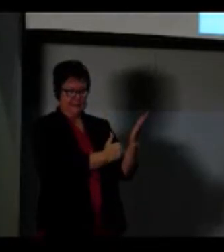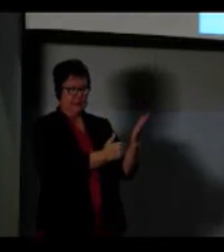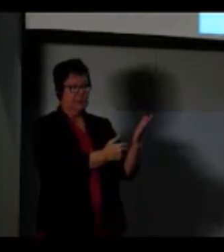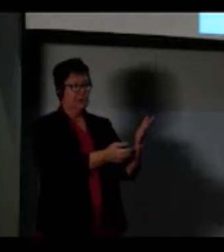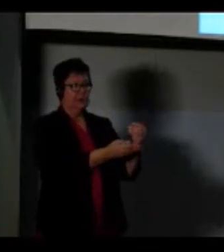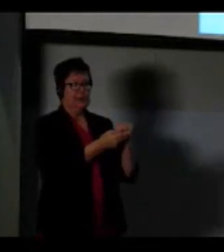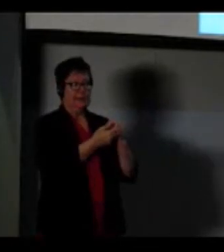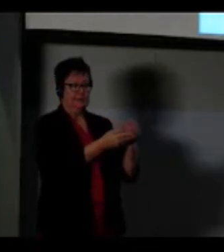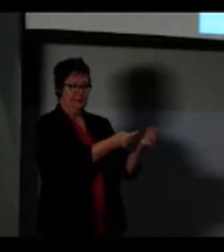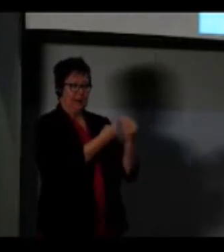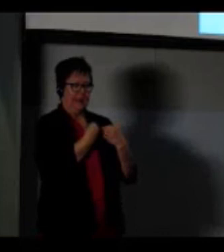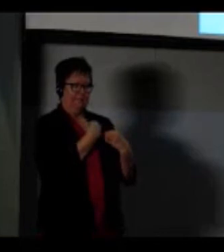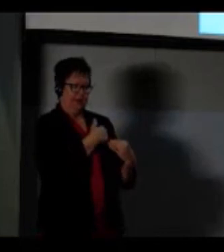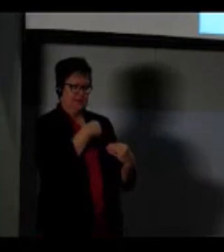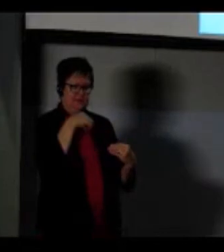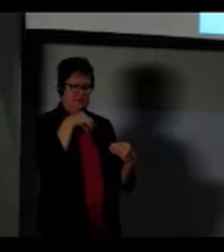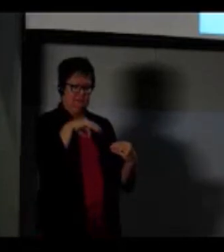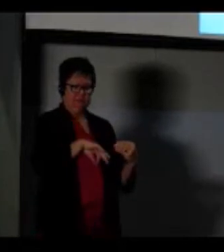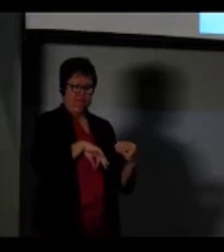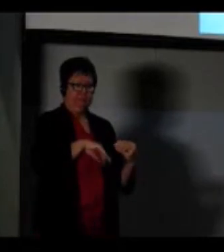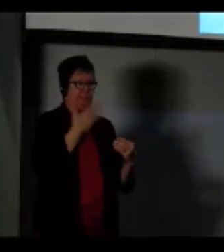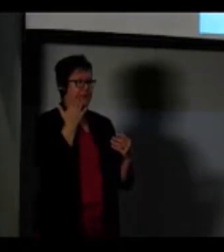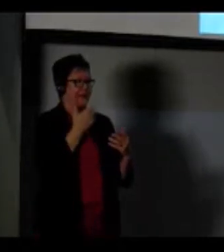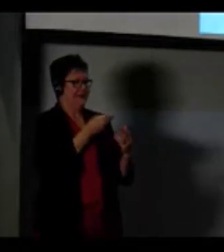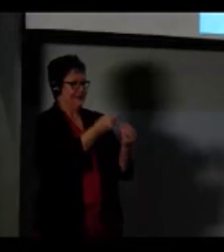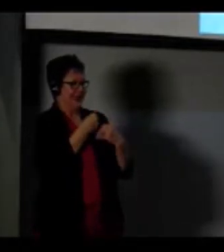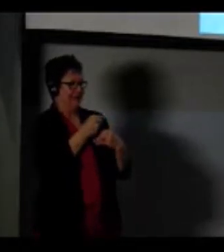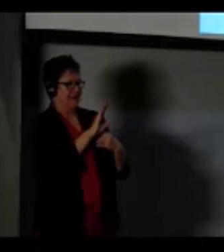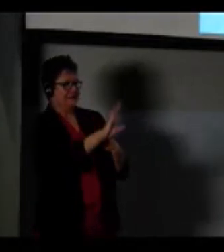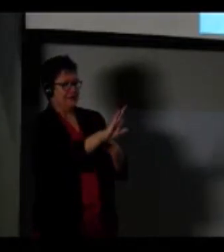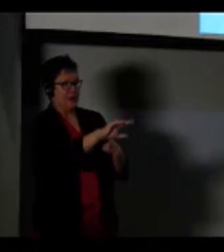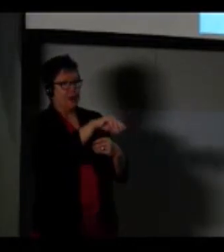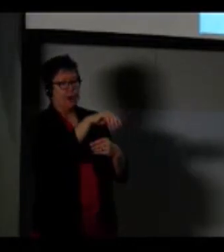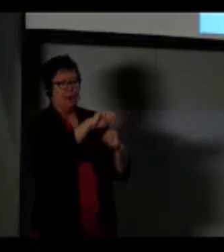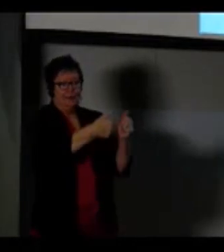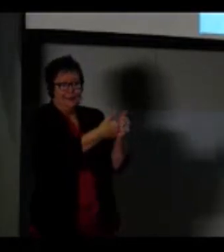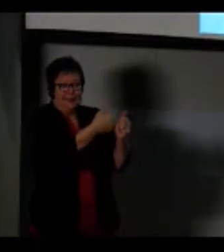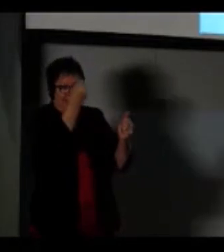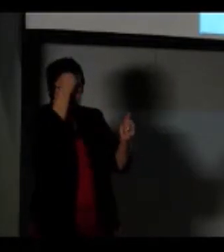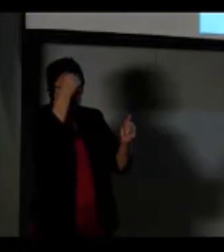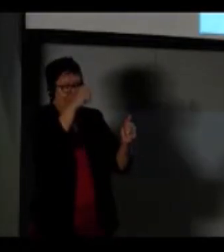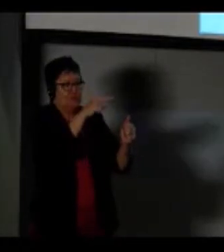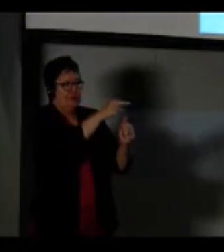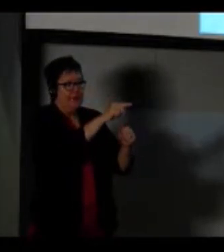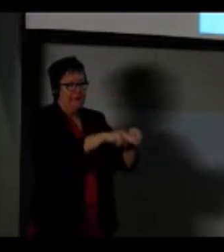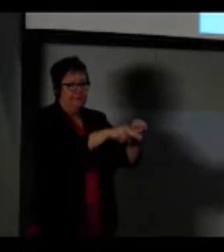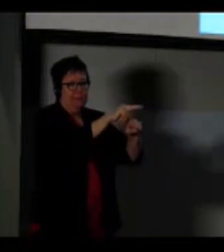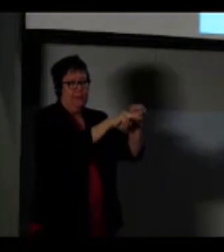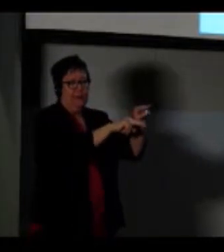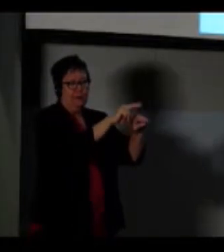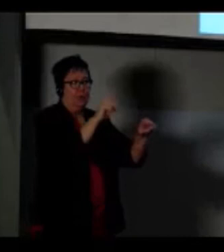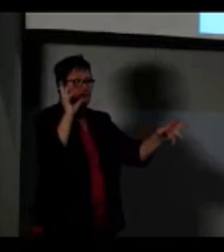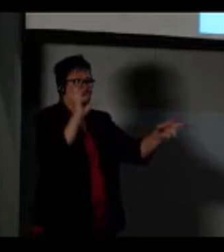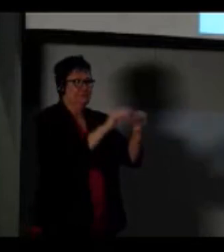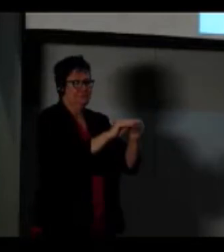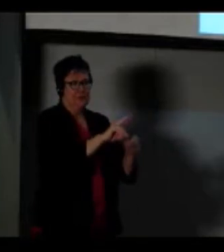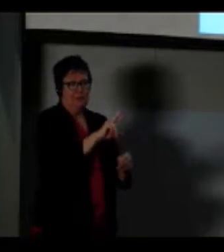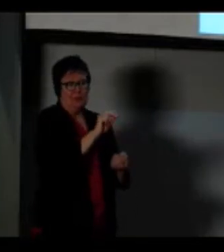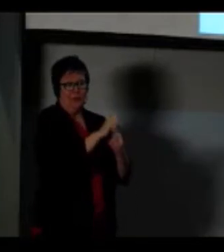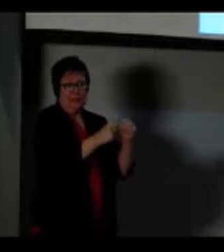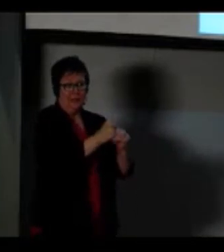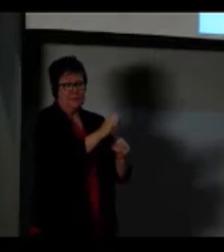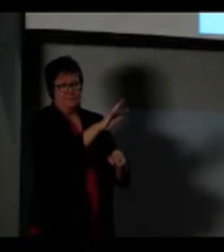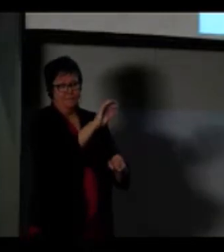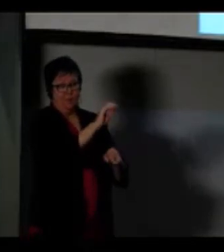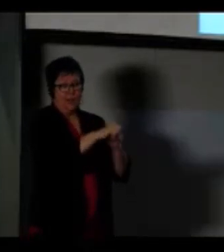records by providing all the extended information that the Getty has compiled over 30 or 40